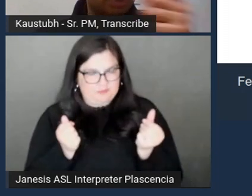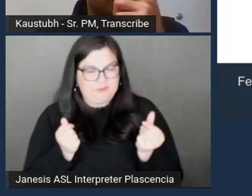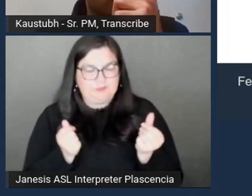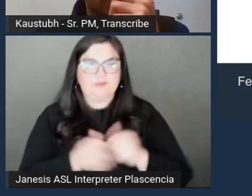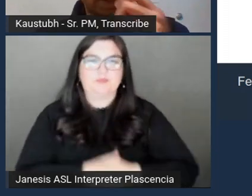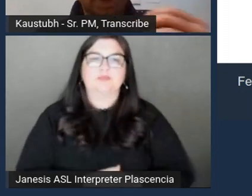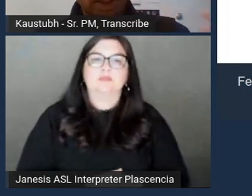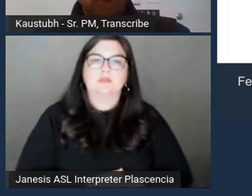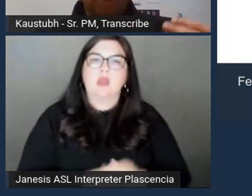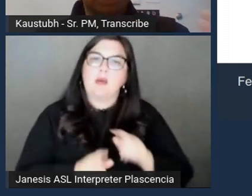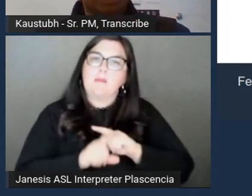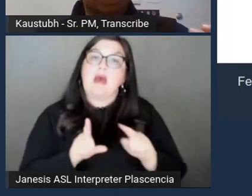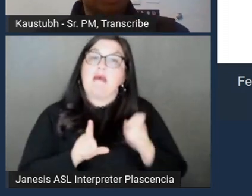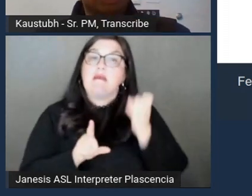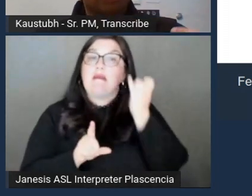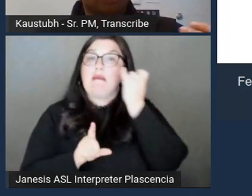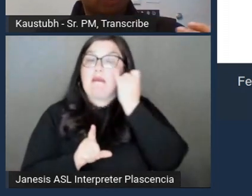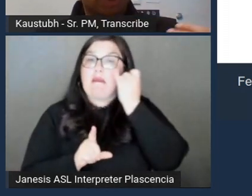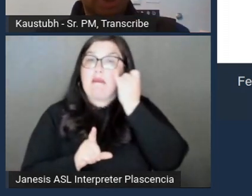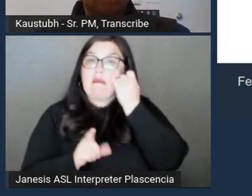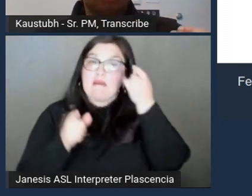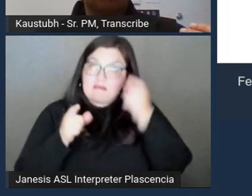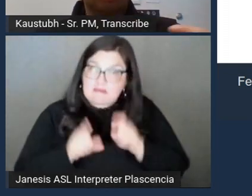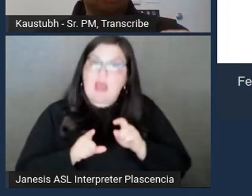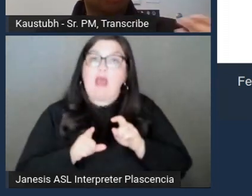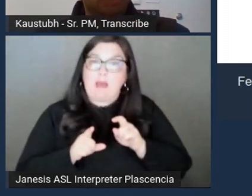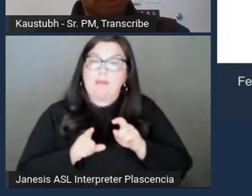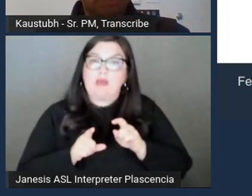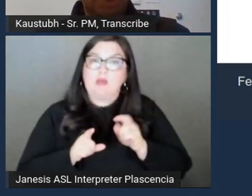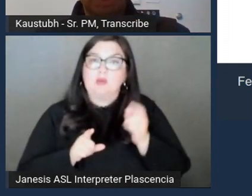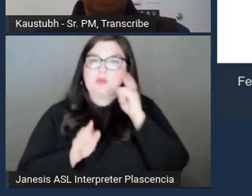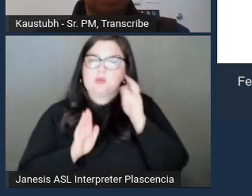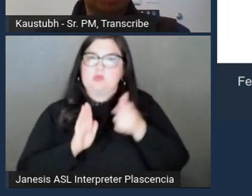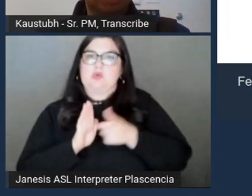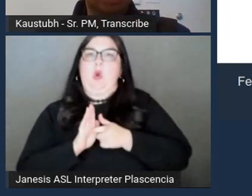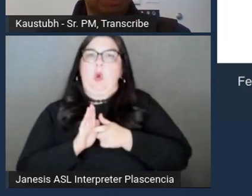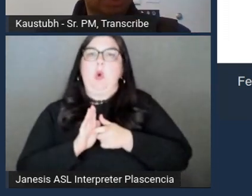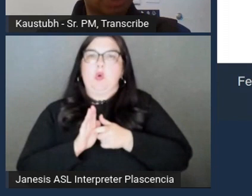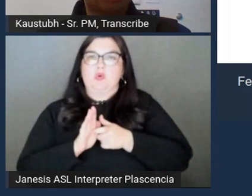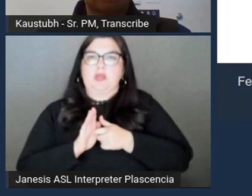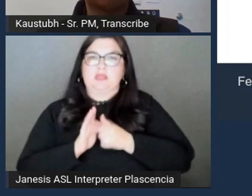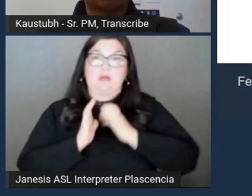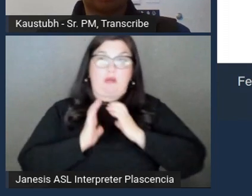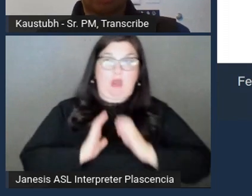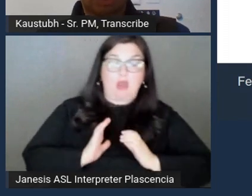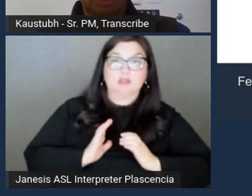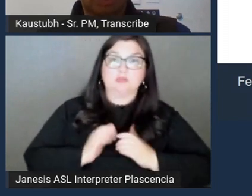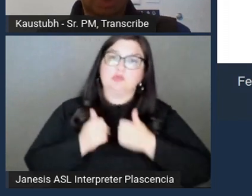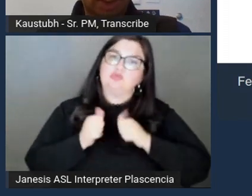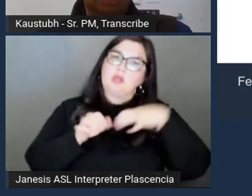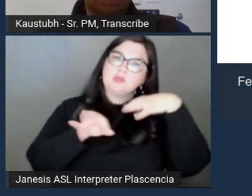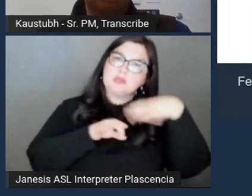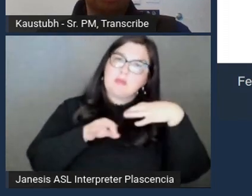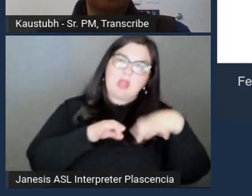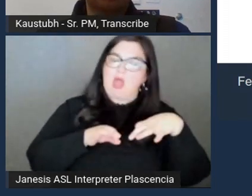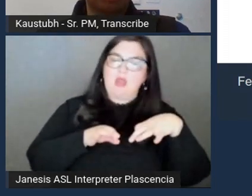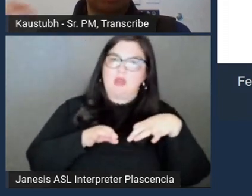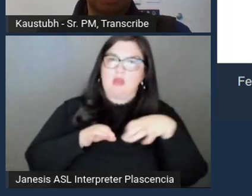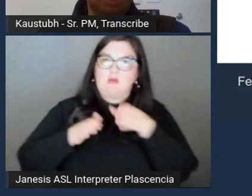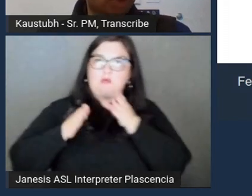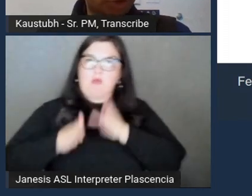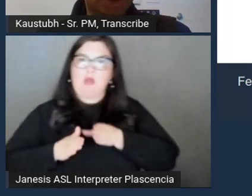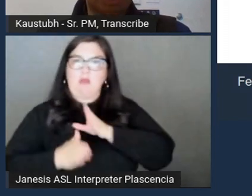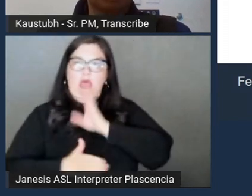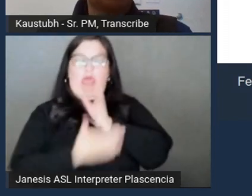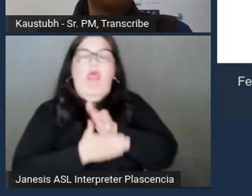But if you find that there's a lot of overlap or talk over between the agent and customer, that's probably something you want to correct in terms of